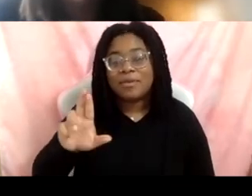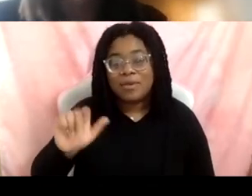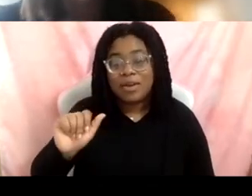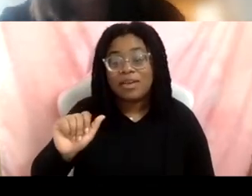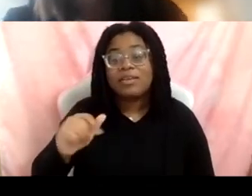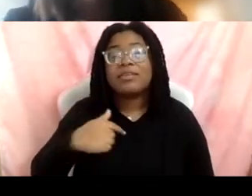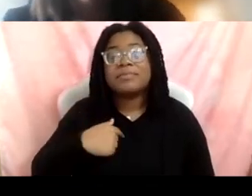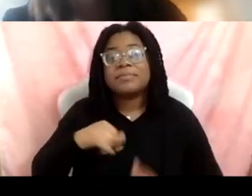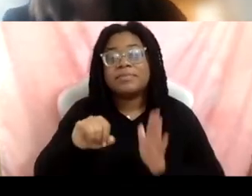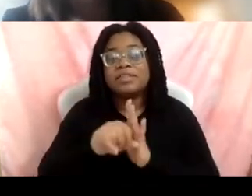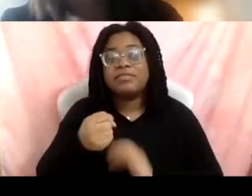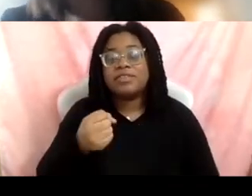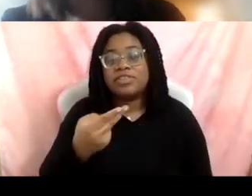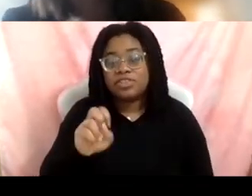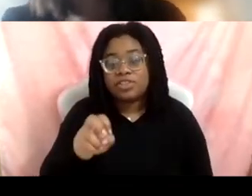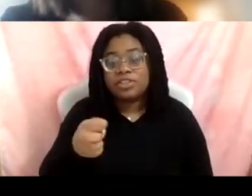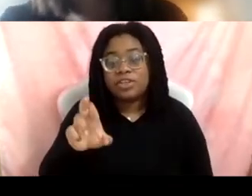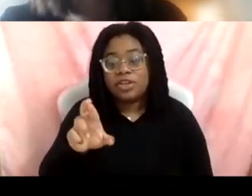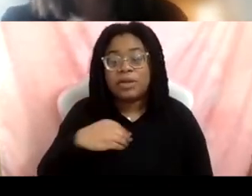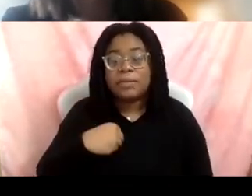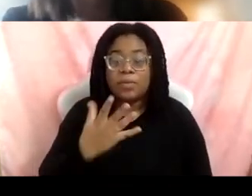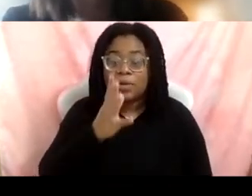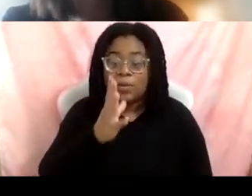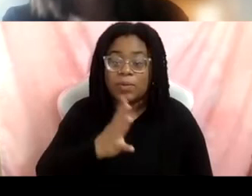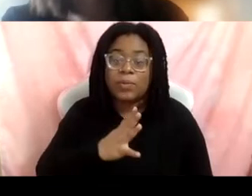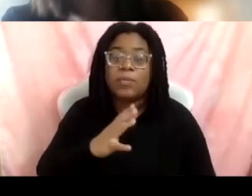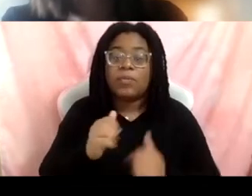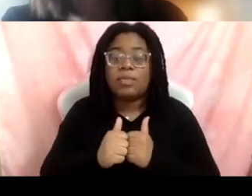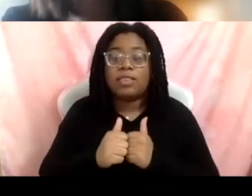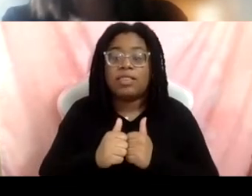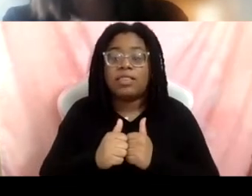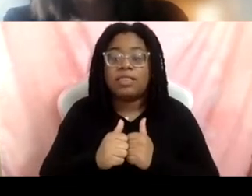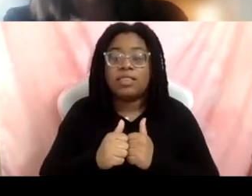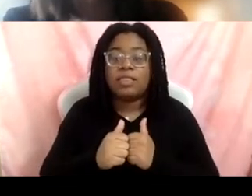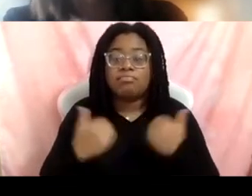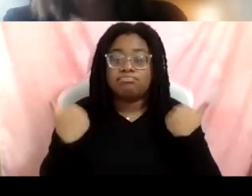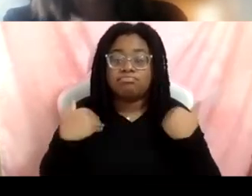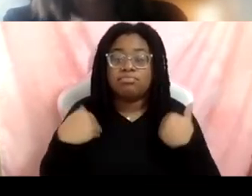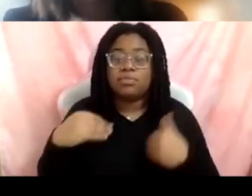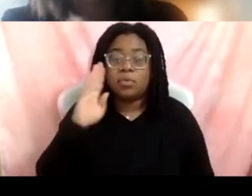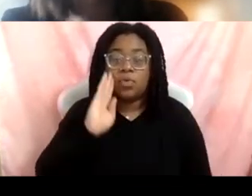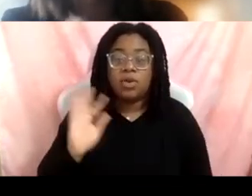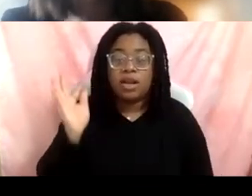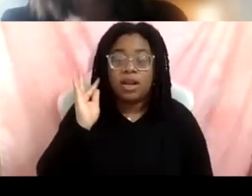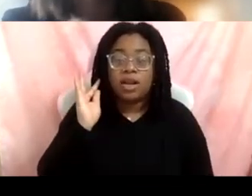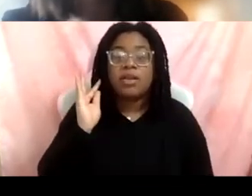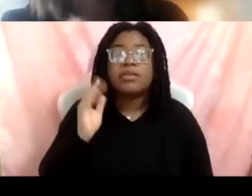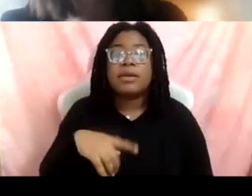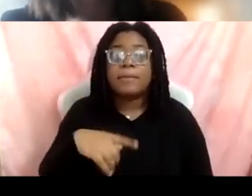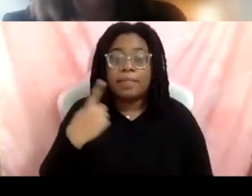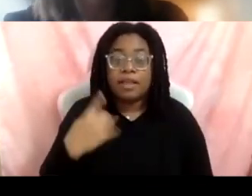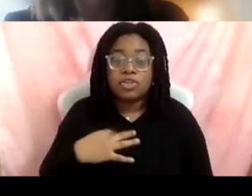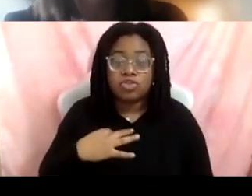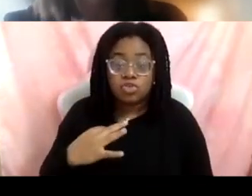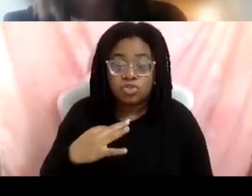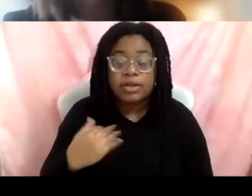are she, her. I'm a white woman with shoulder-length brown hair and a black shirt is what I'm